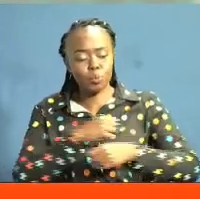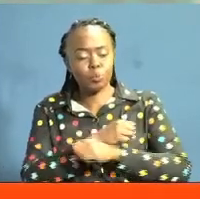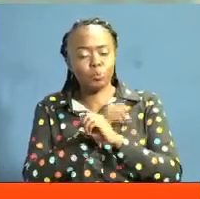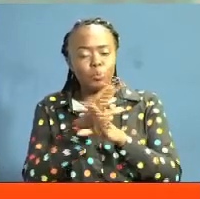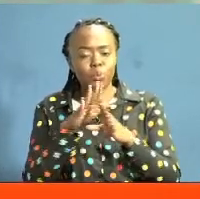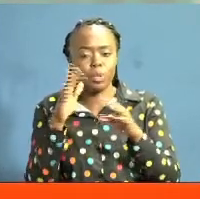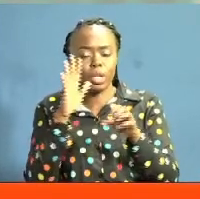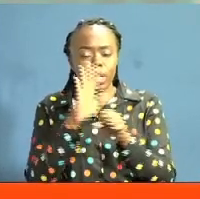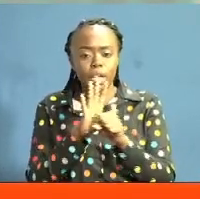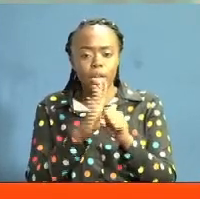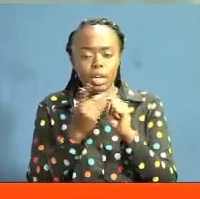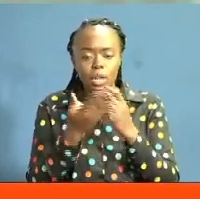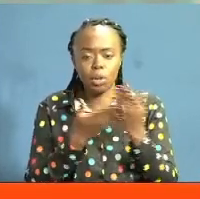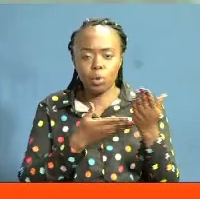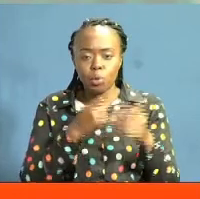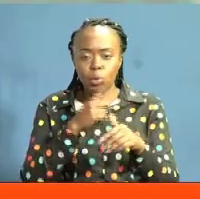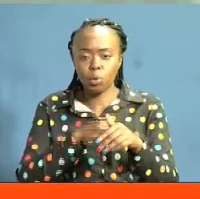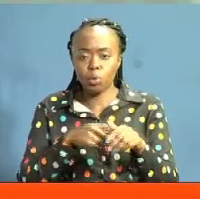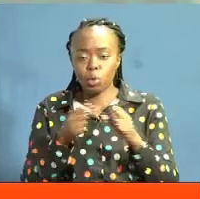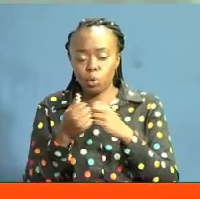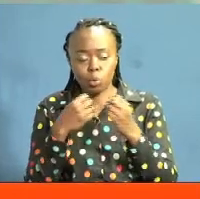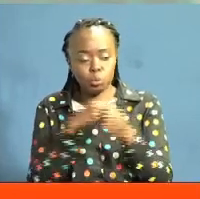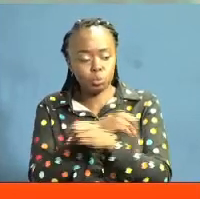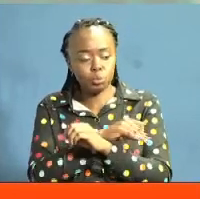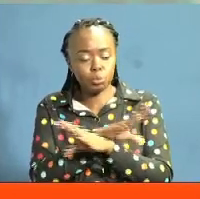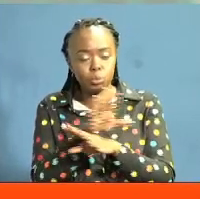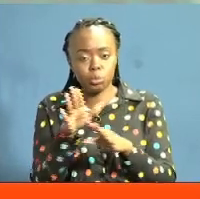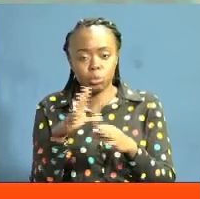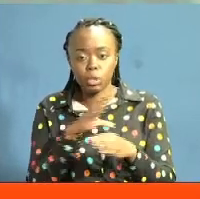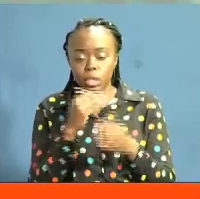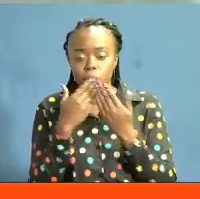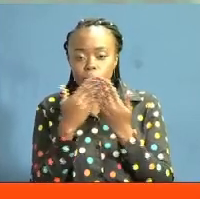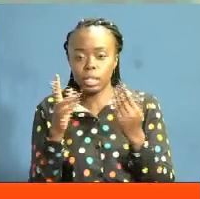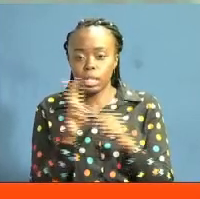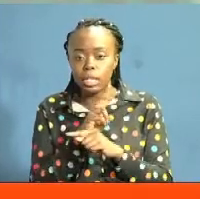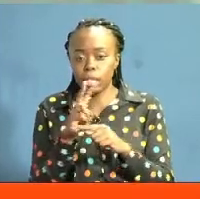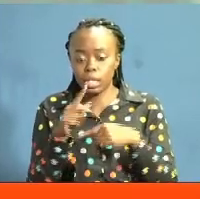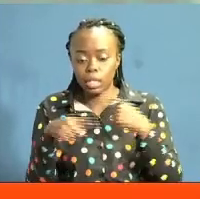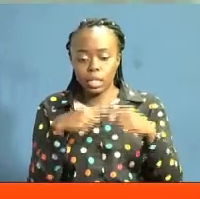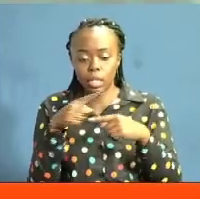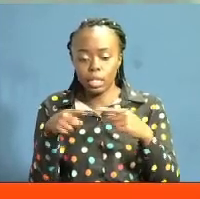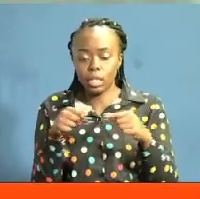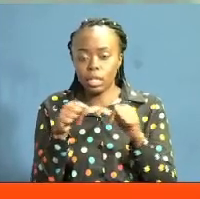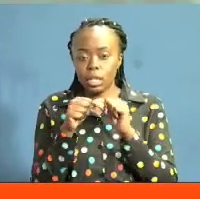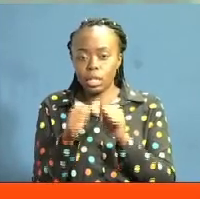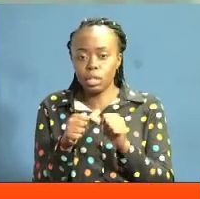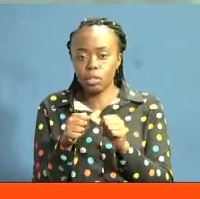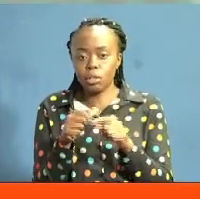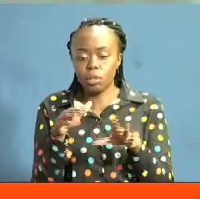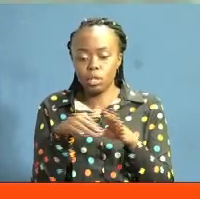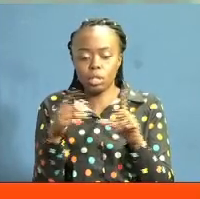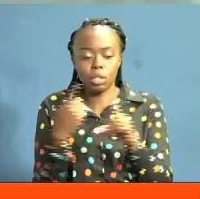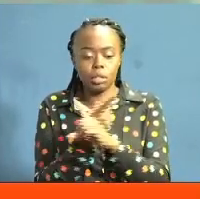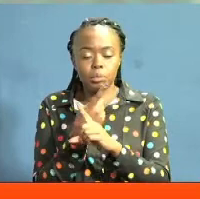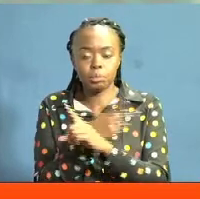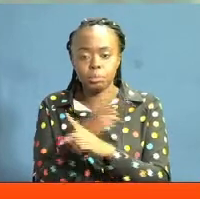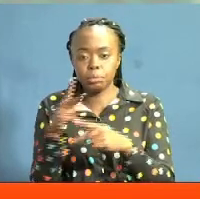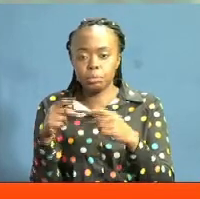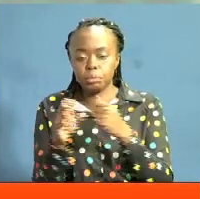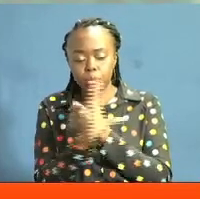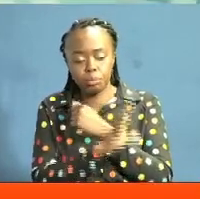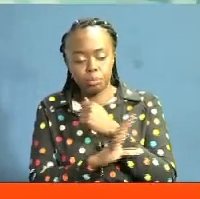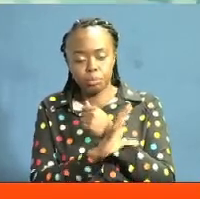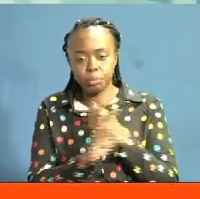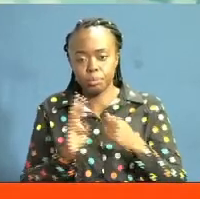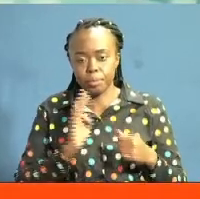at this time where we are battling the pandemic, and things seems to be going haywire in different parts of the country. We